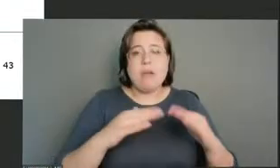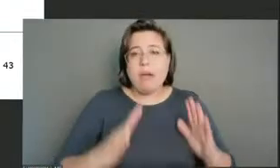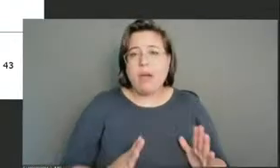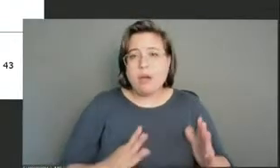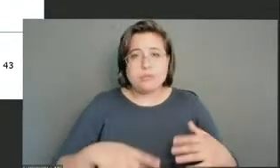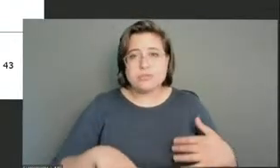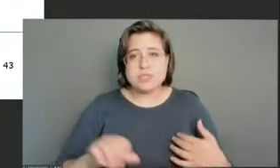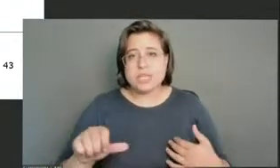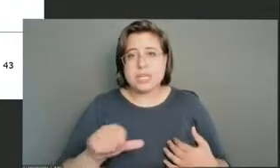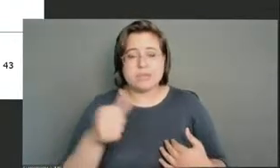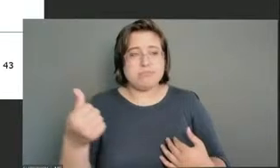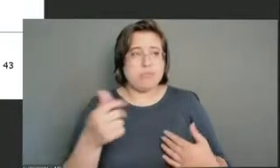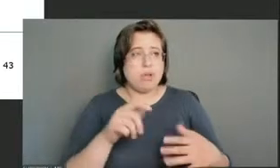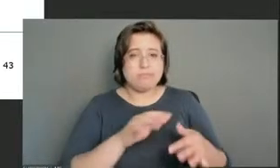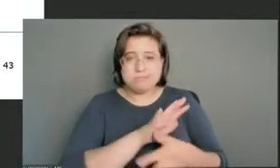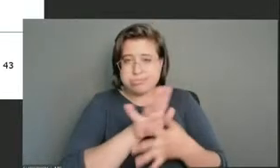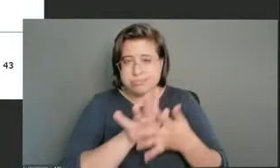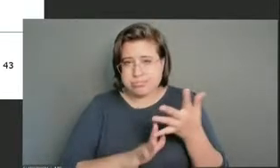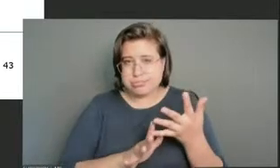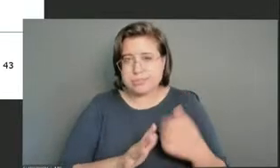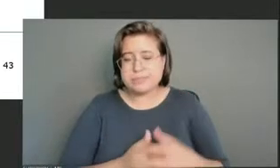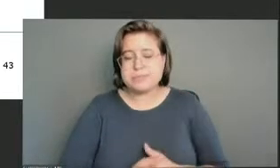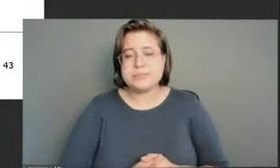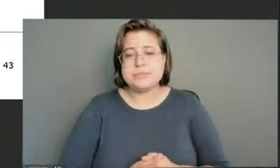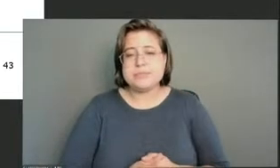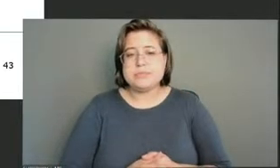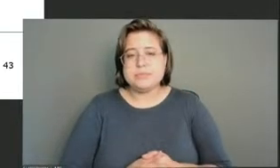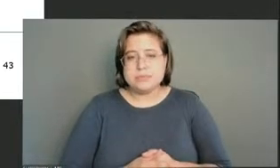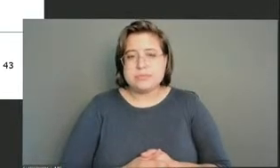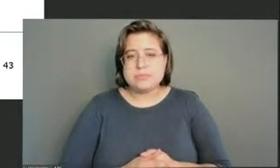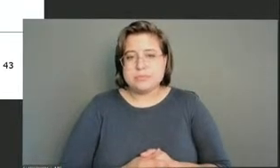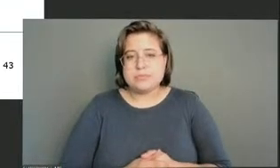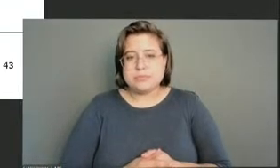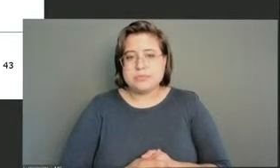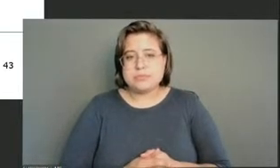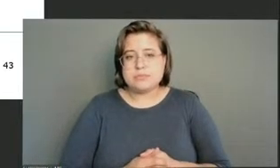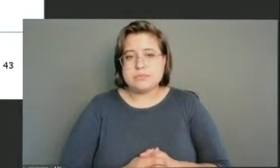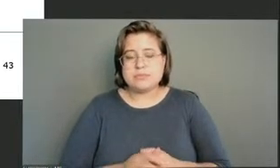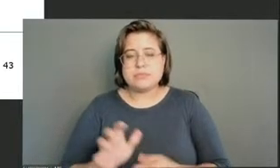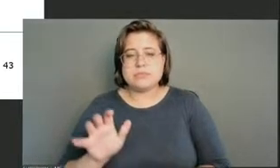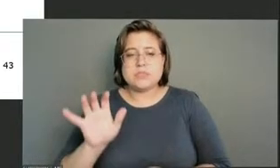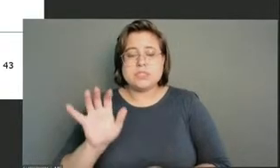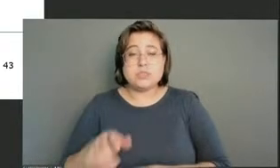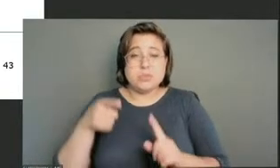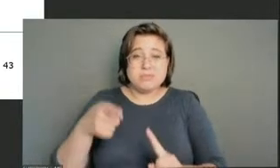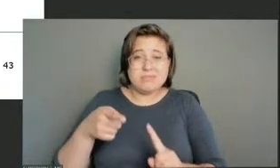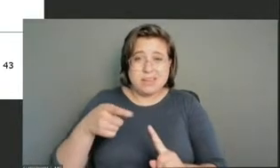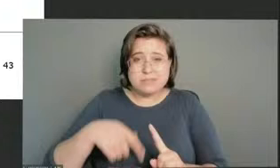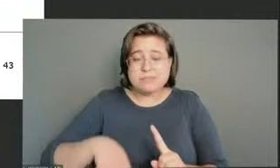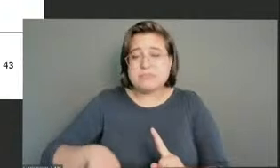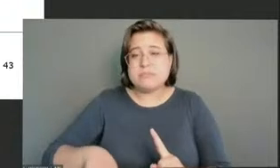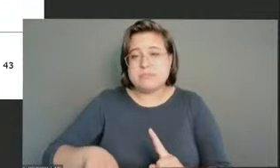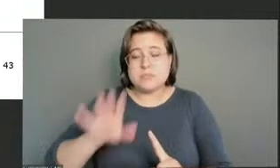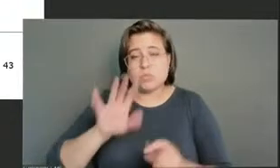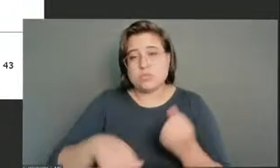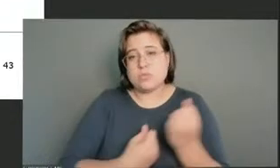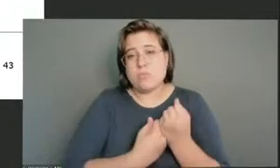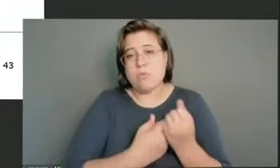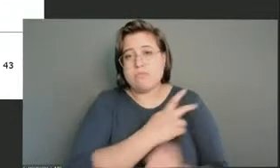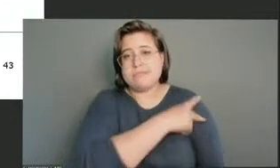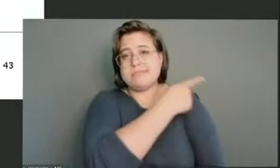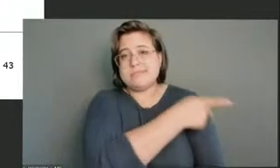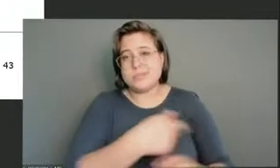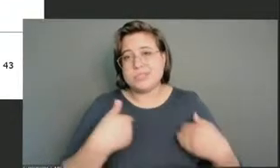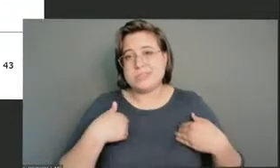occupational therapy and others. Through this initiative, the federal government would support programs that help patients with long COVID